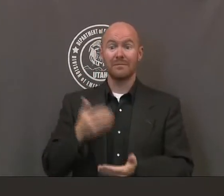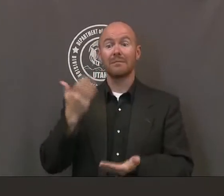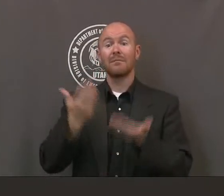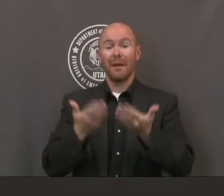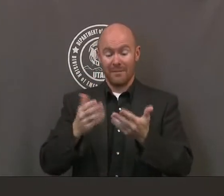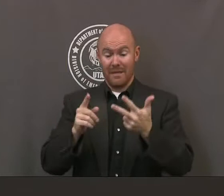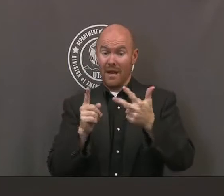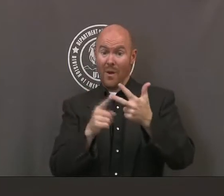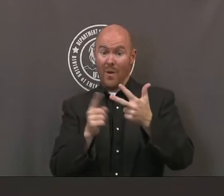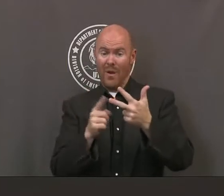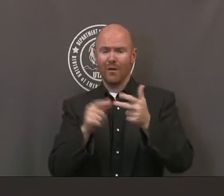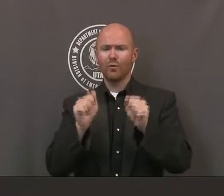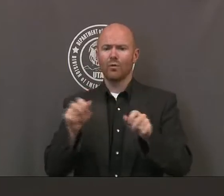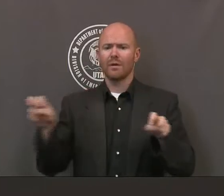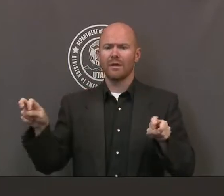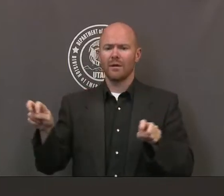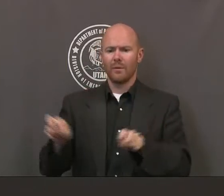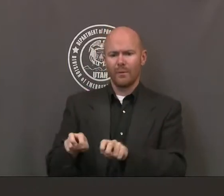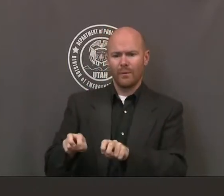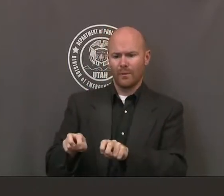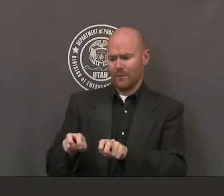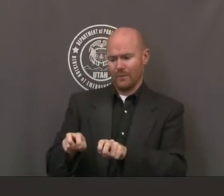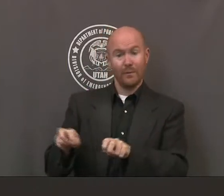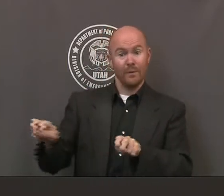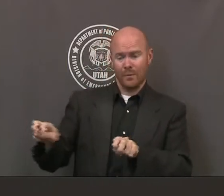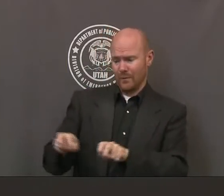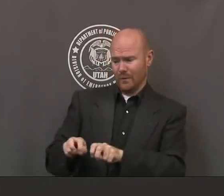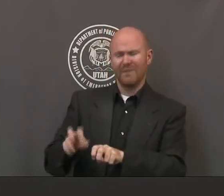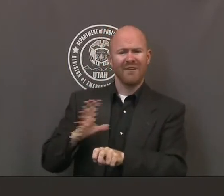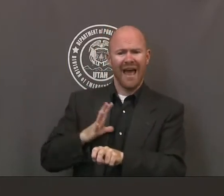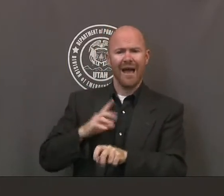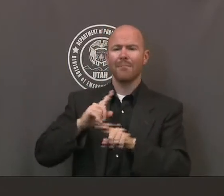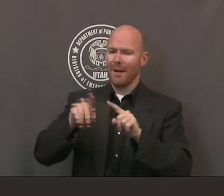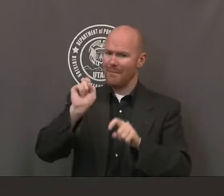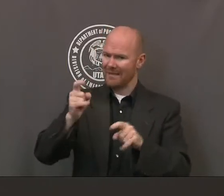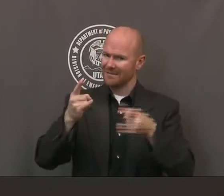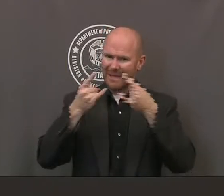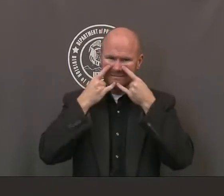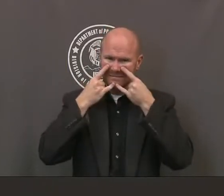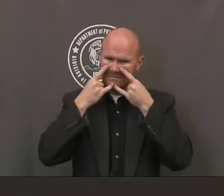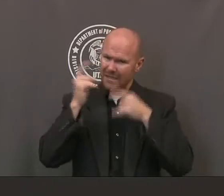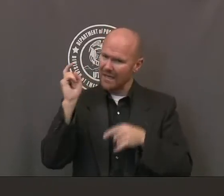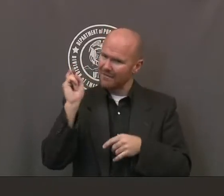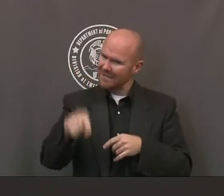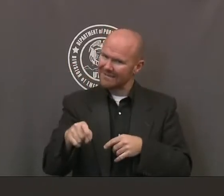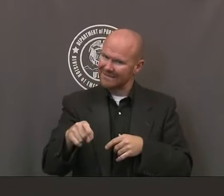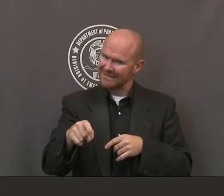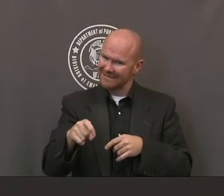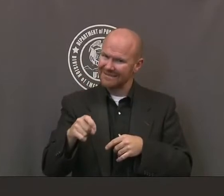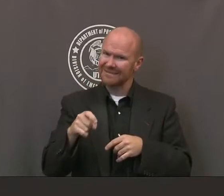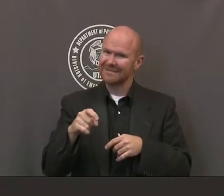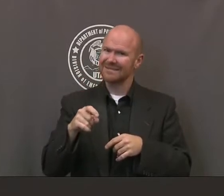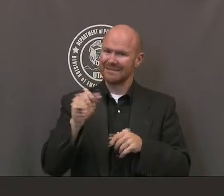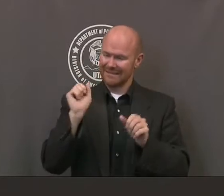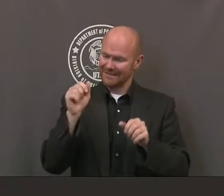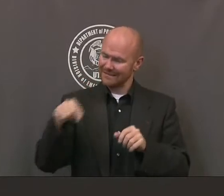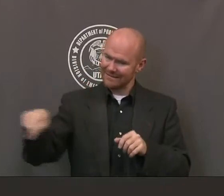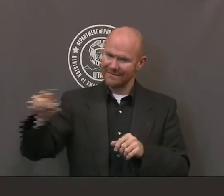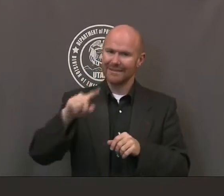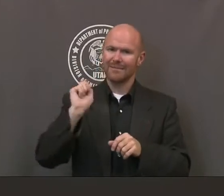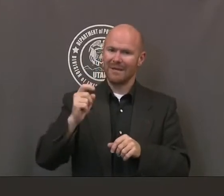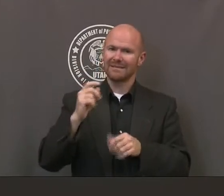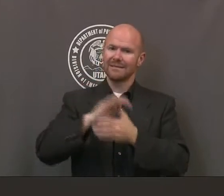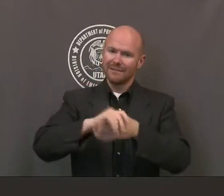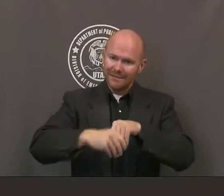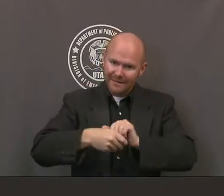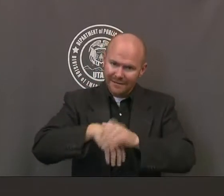level. No exemption request is necessary. And again, all are wearing masks, practicing the sanitization